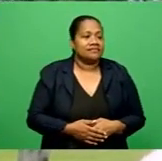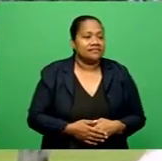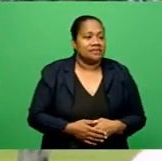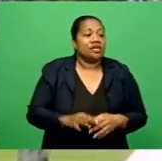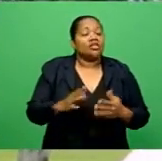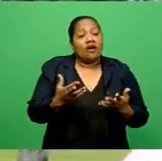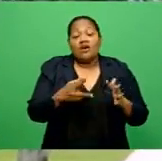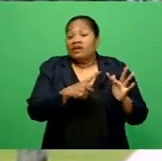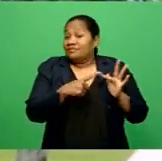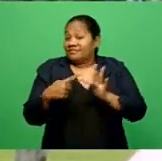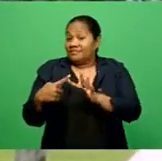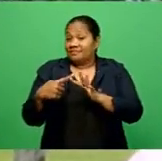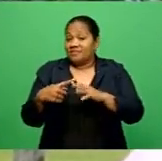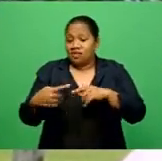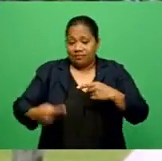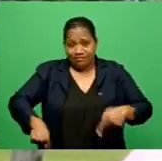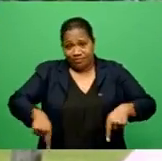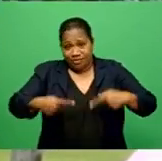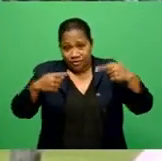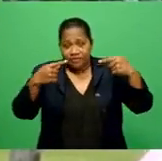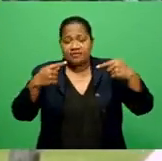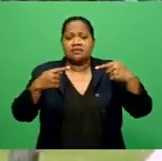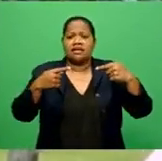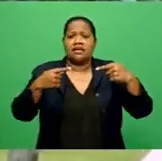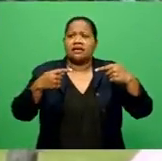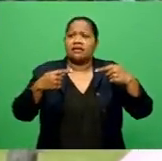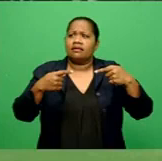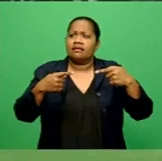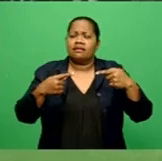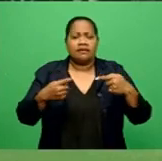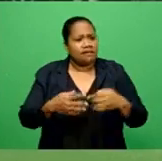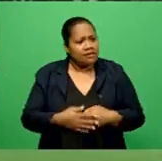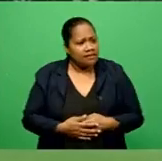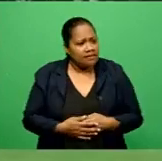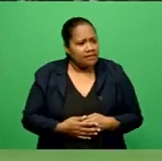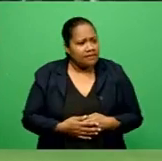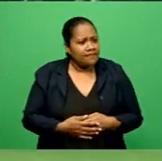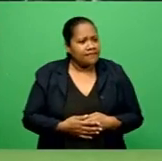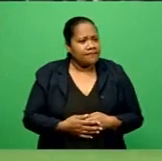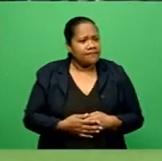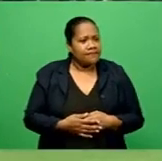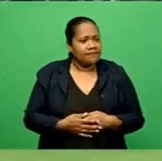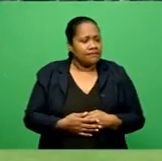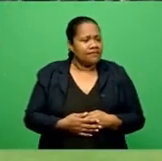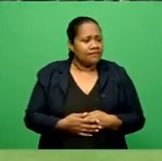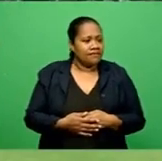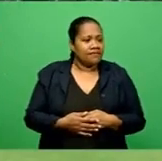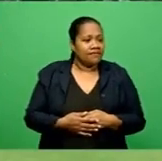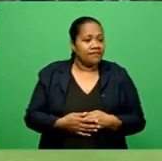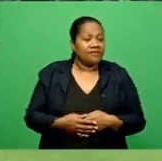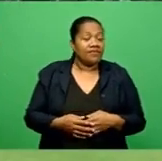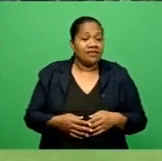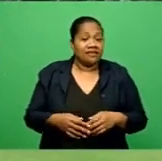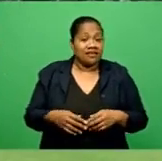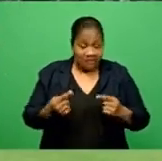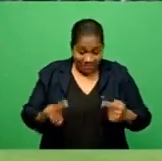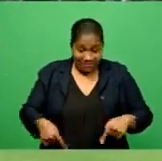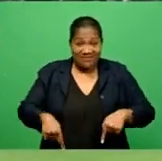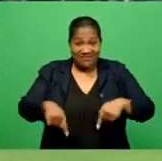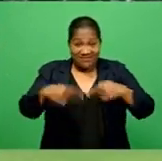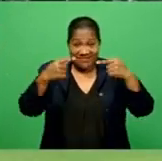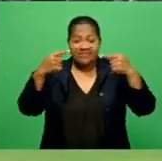Easter tournament. Then following the Easter tournament, it's all down to merit. There are a lot of players right